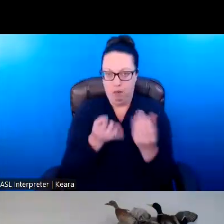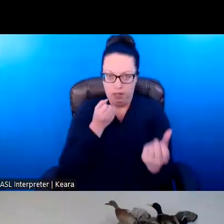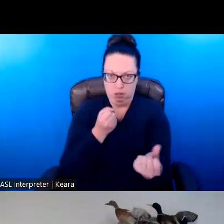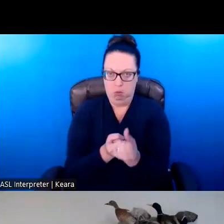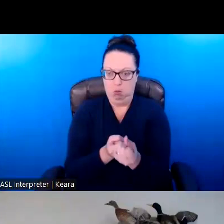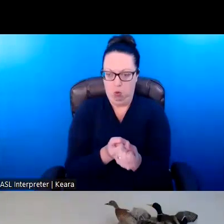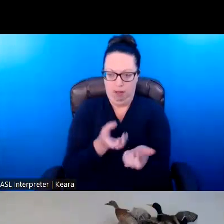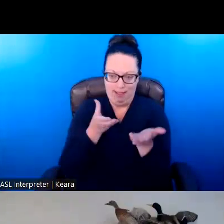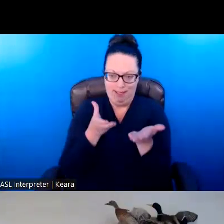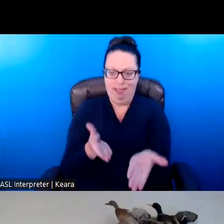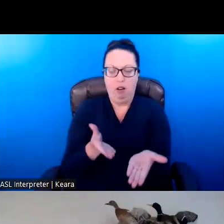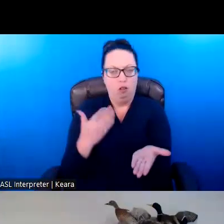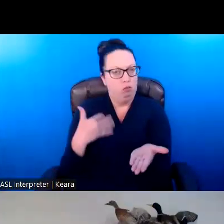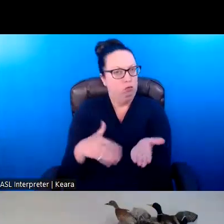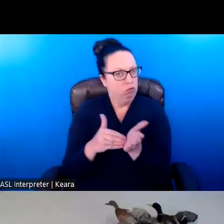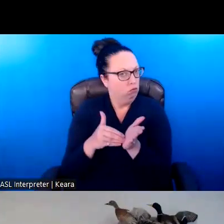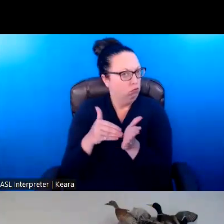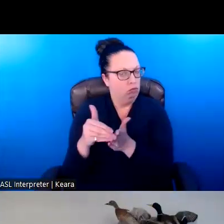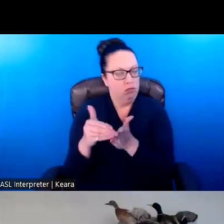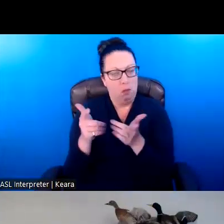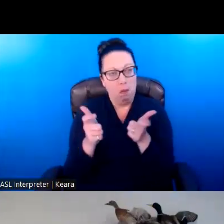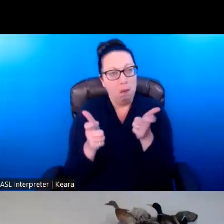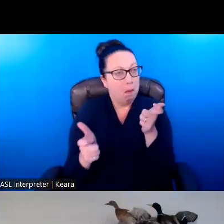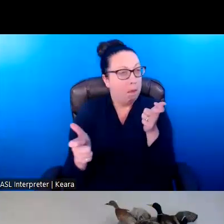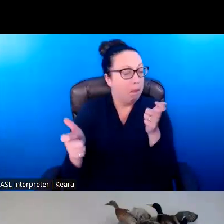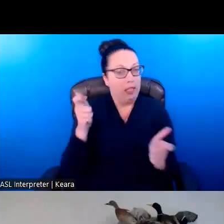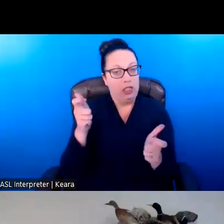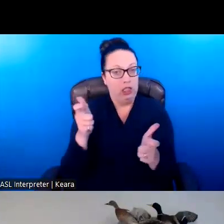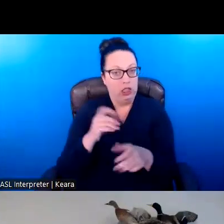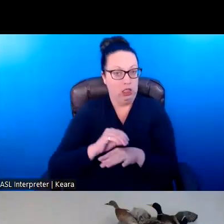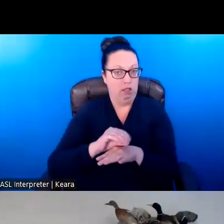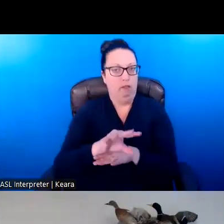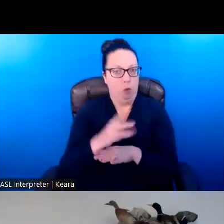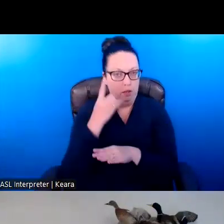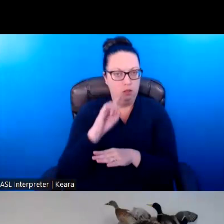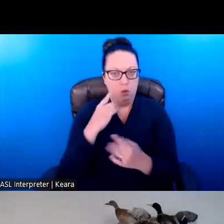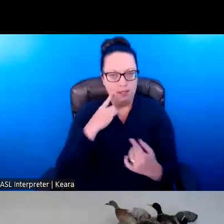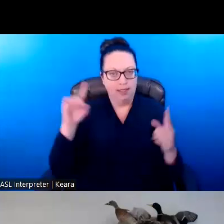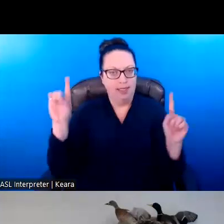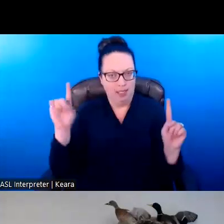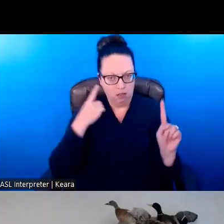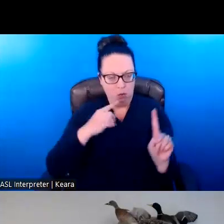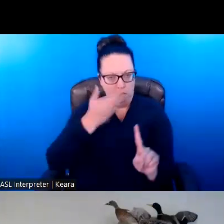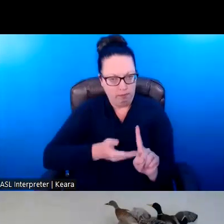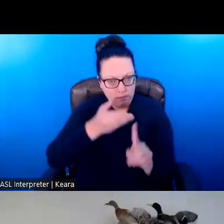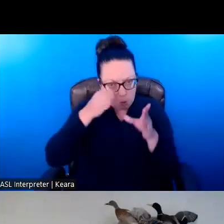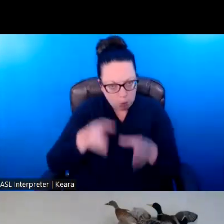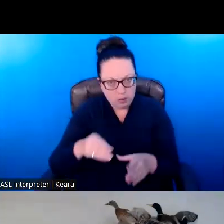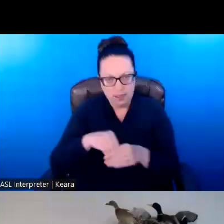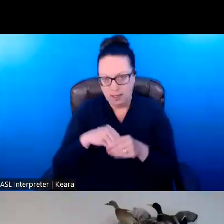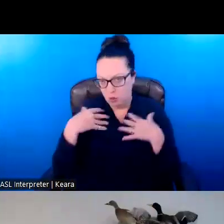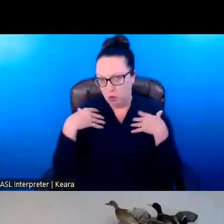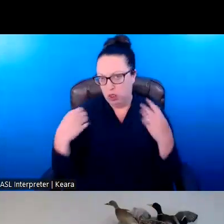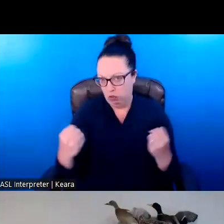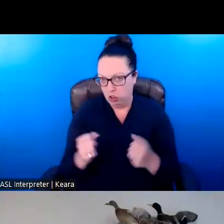is oftentimes one of the biggest contributors to a person succeeding in recovery and moving forward.